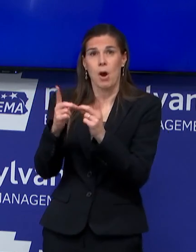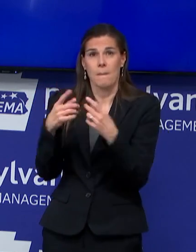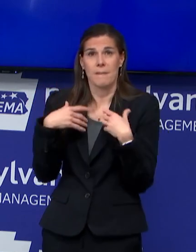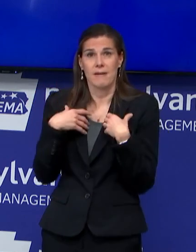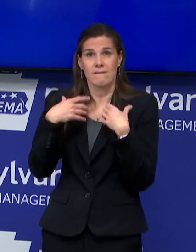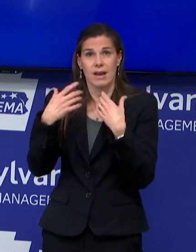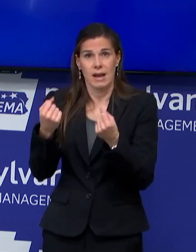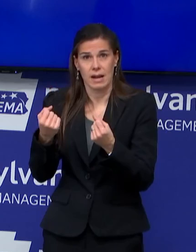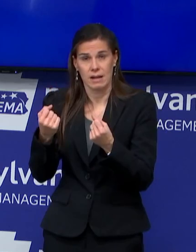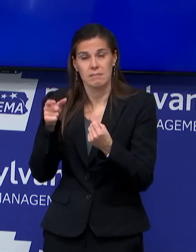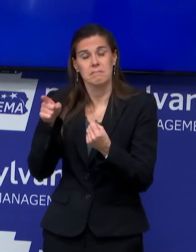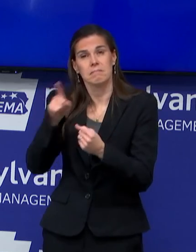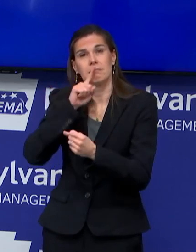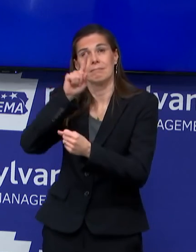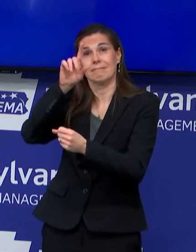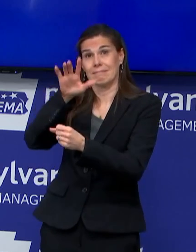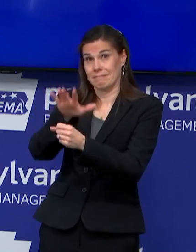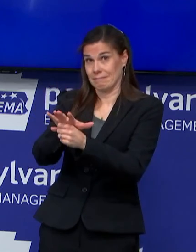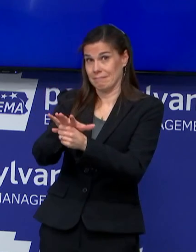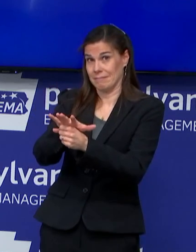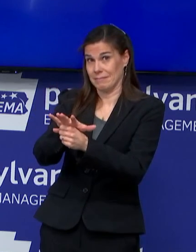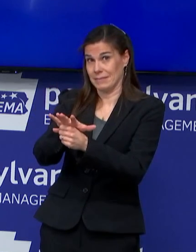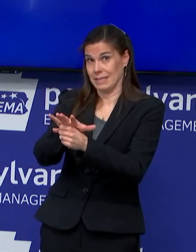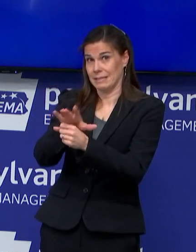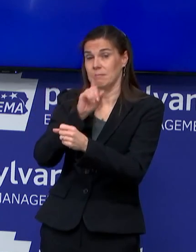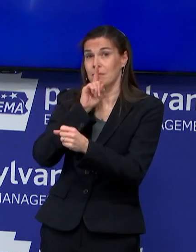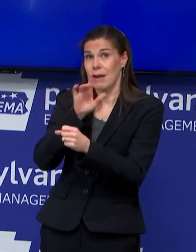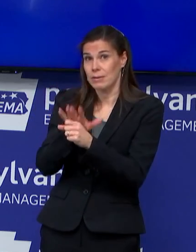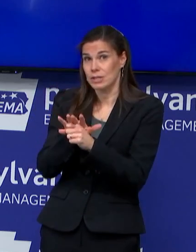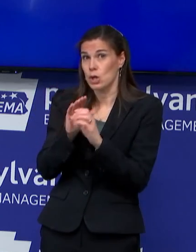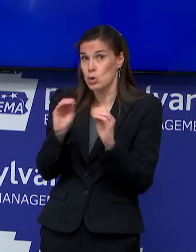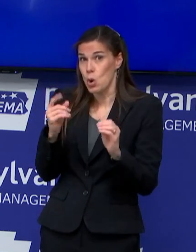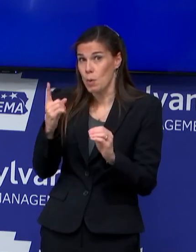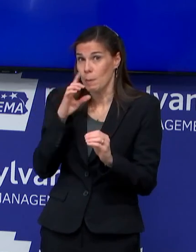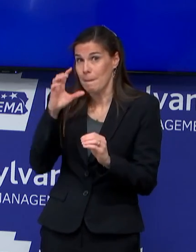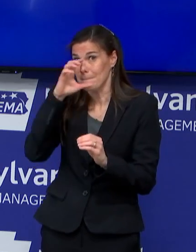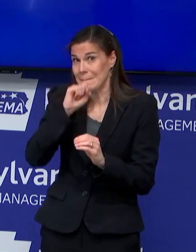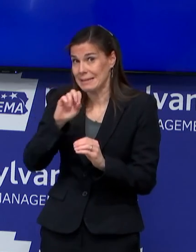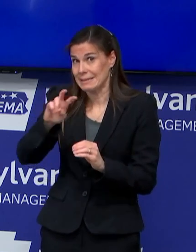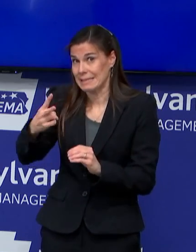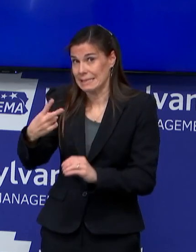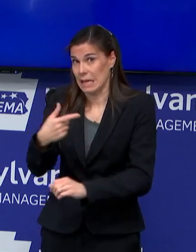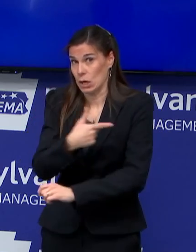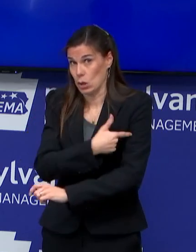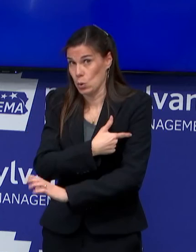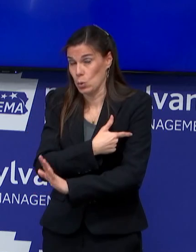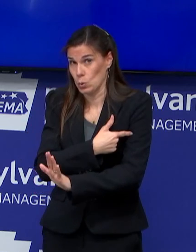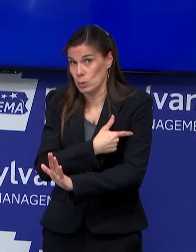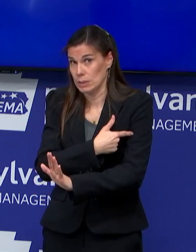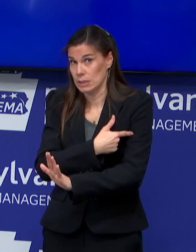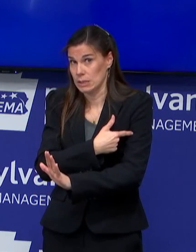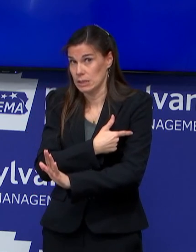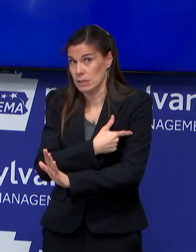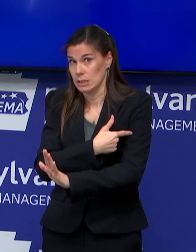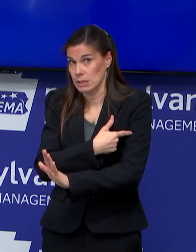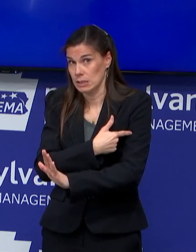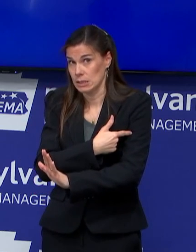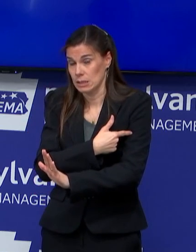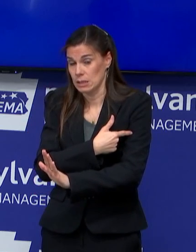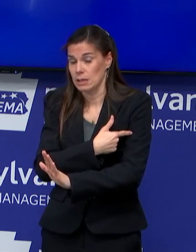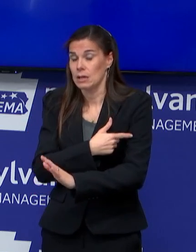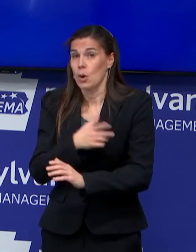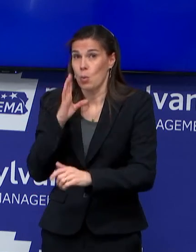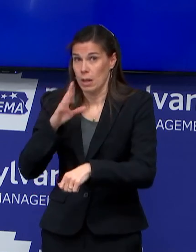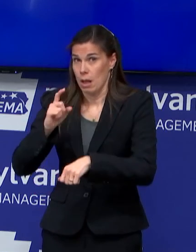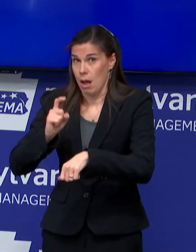is guaranteeing that nobody is going to miss a second dose, that everybody that is going to get it